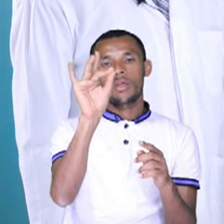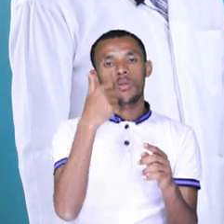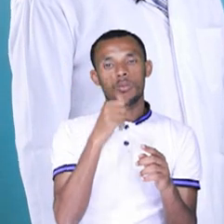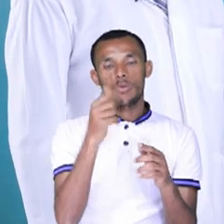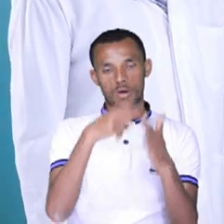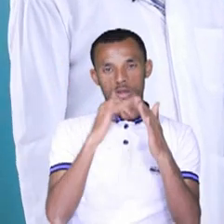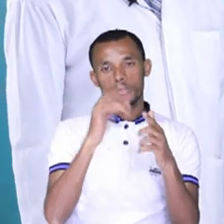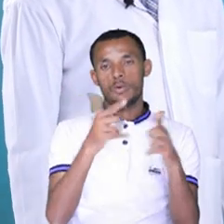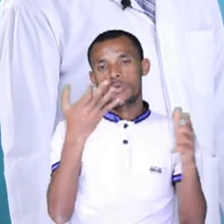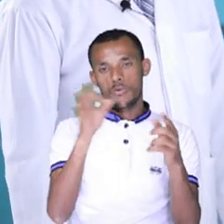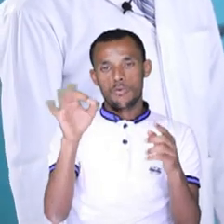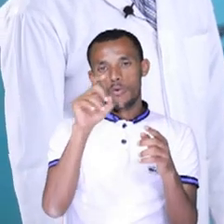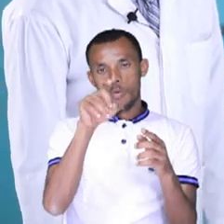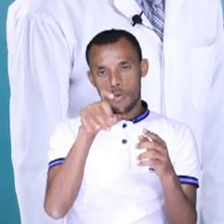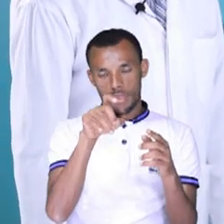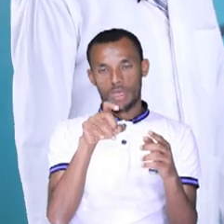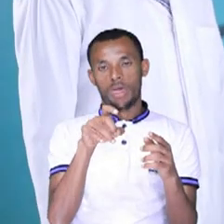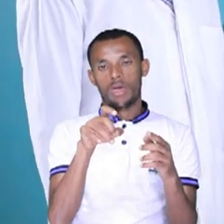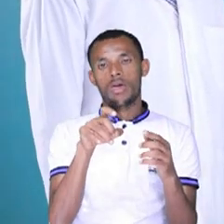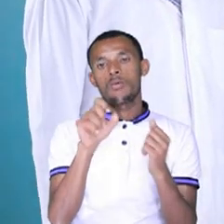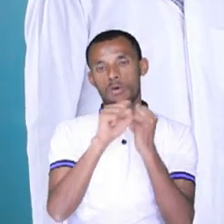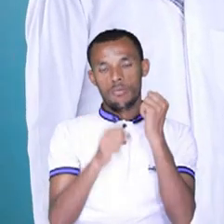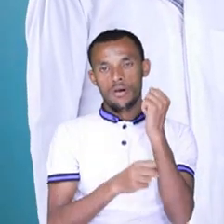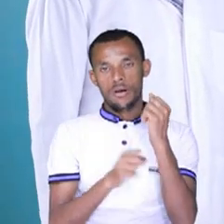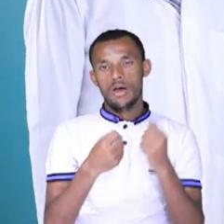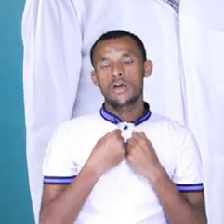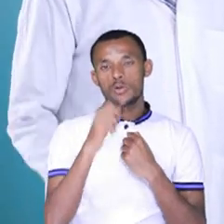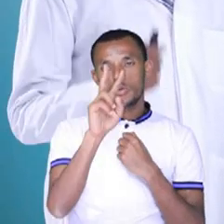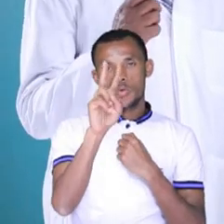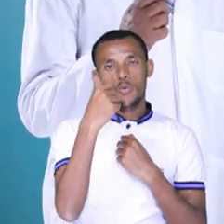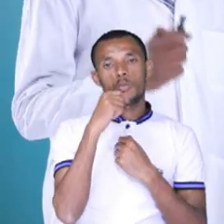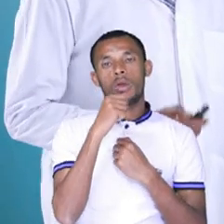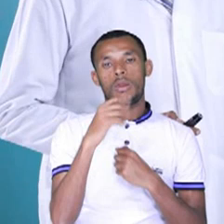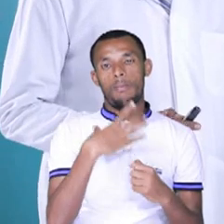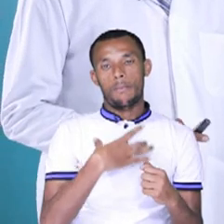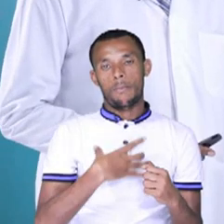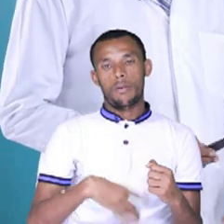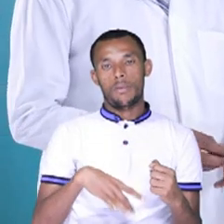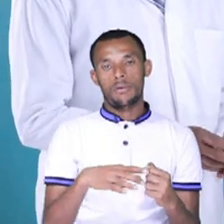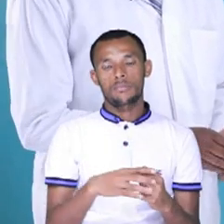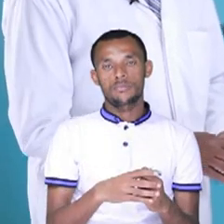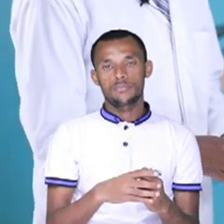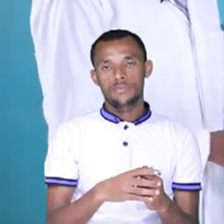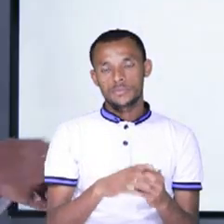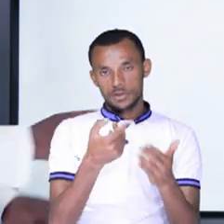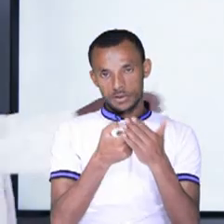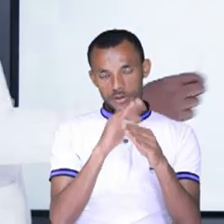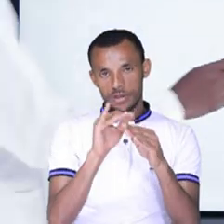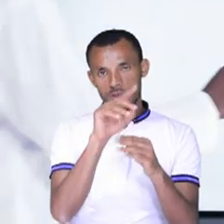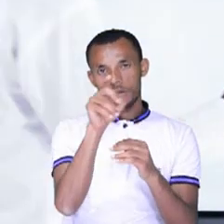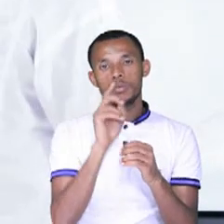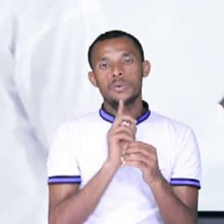What is the probability of the committee formed has 2 women as a member? So here what you are